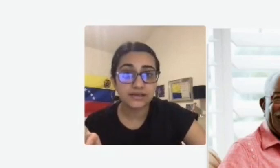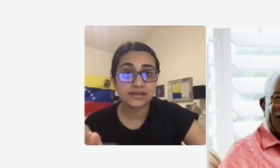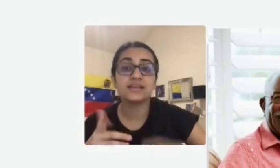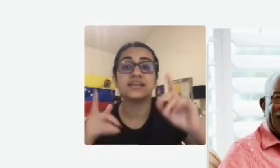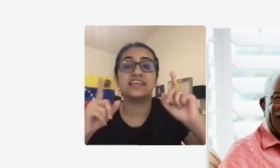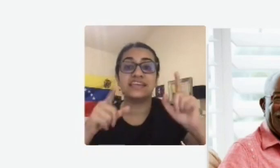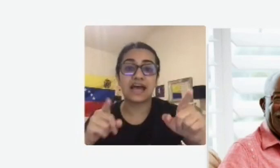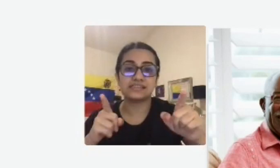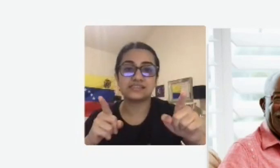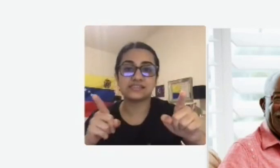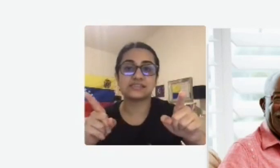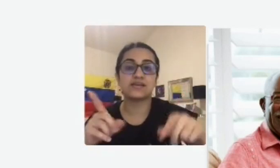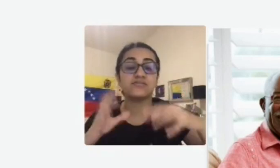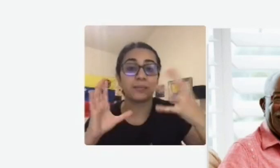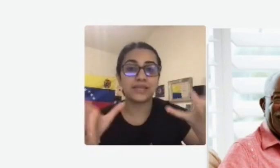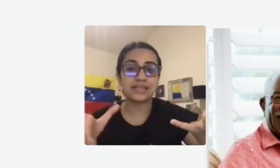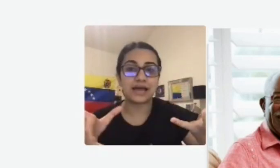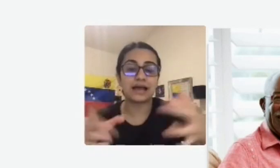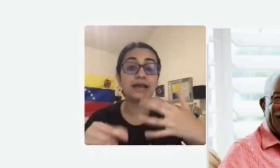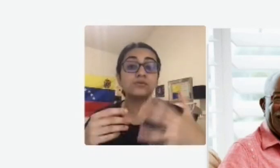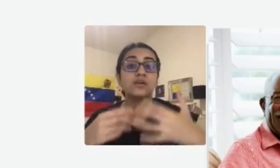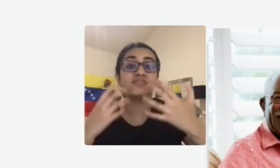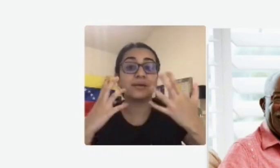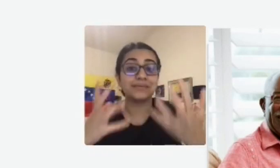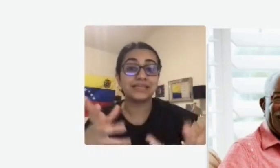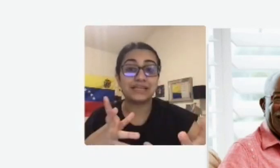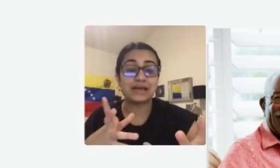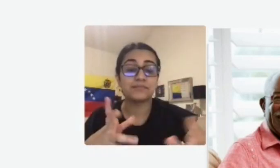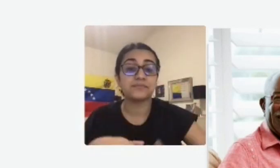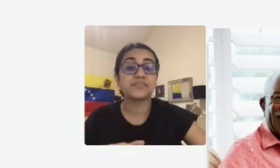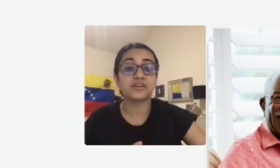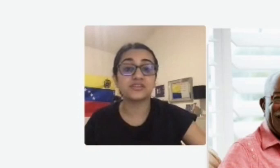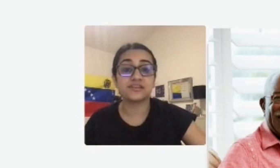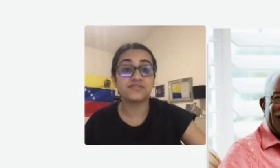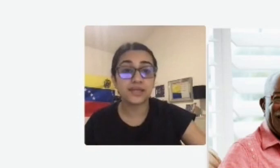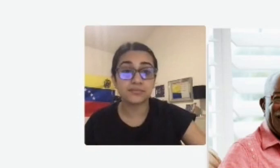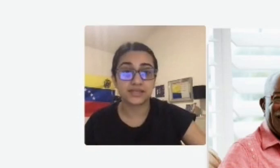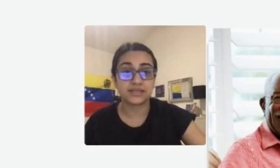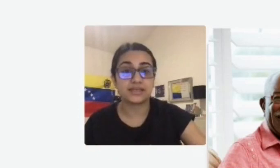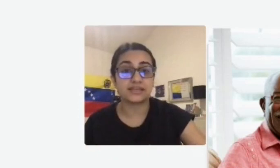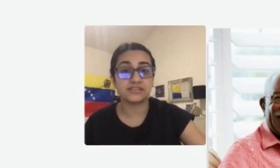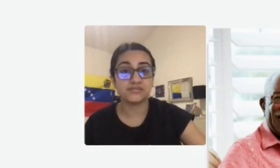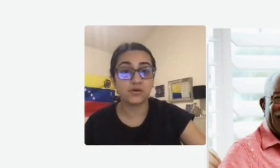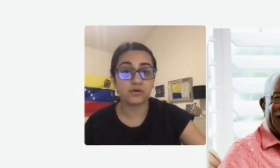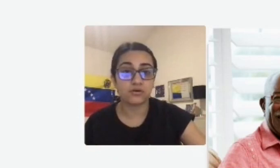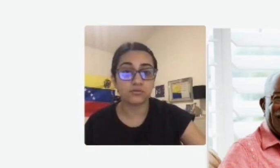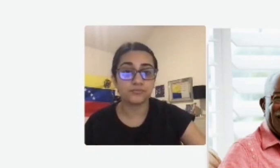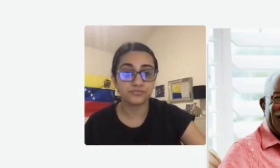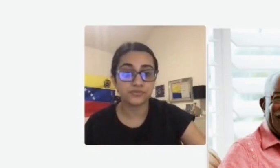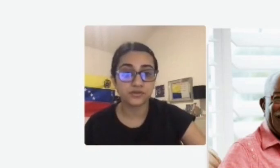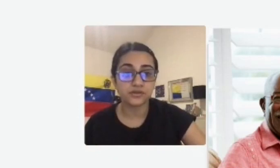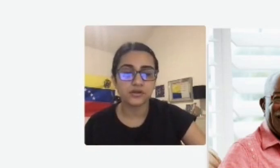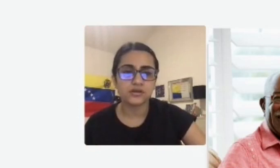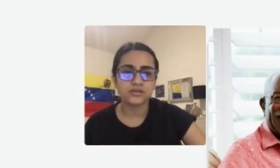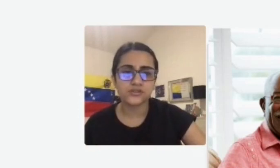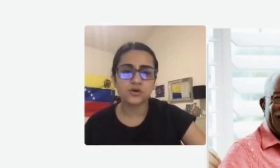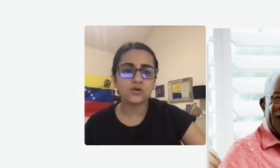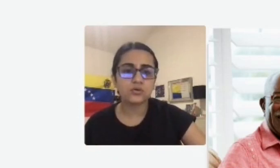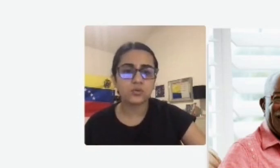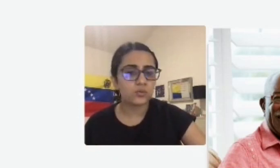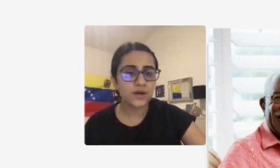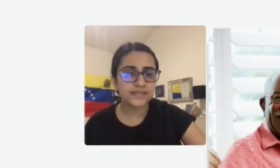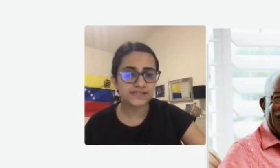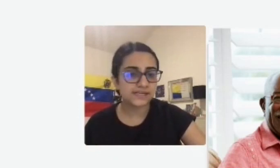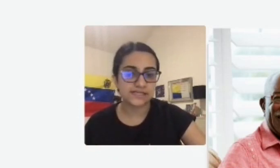family? Yes, familia. Hay una familia. There is a family in this photo.